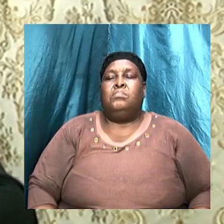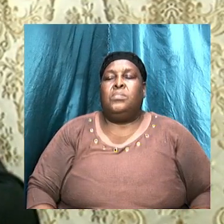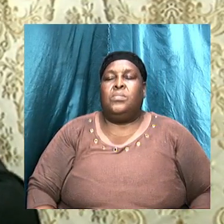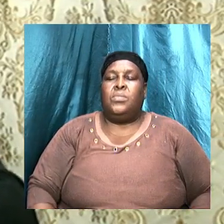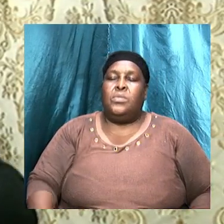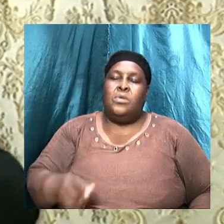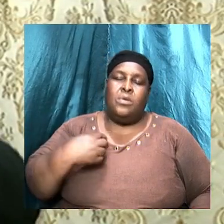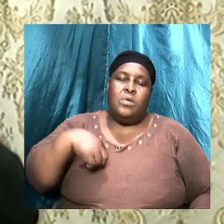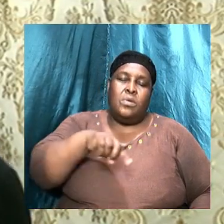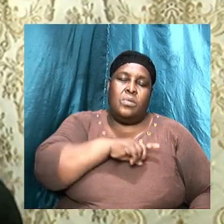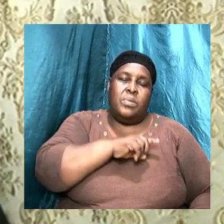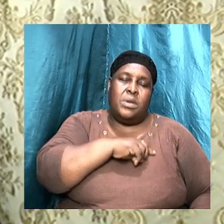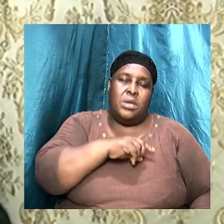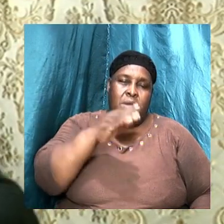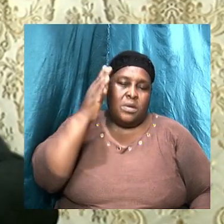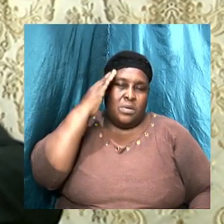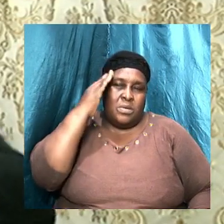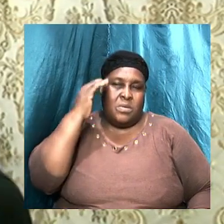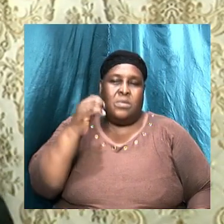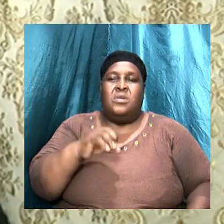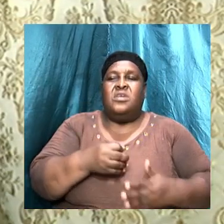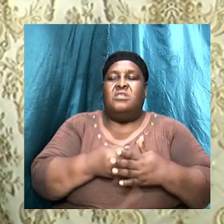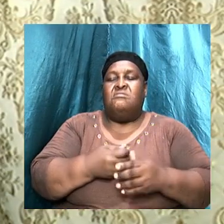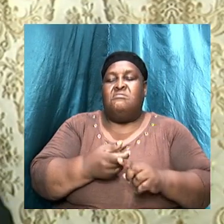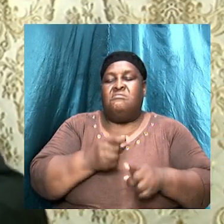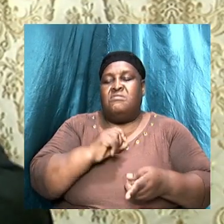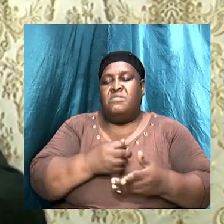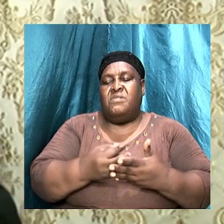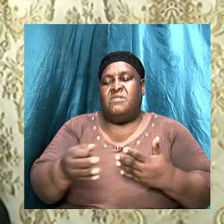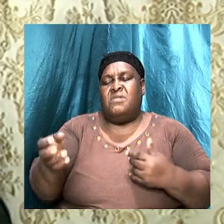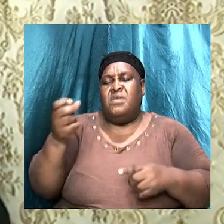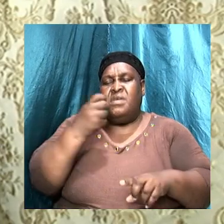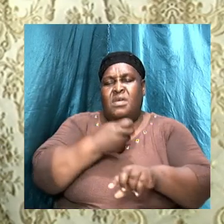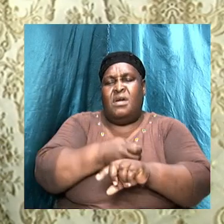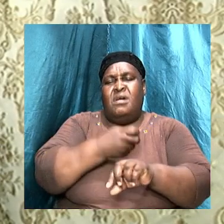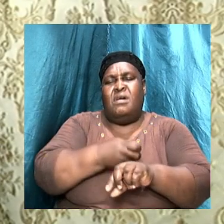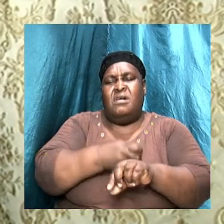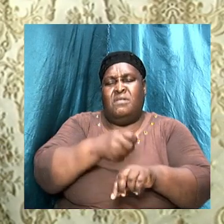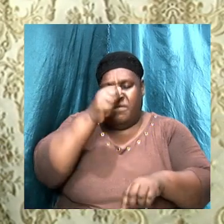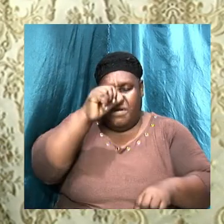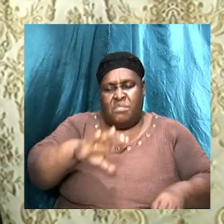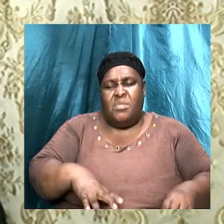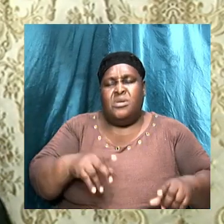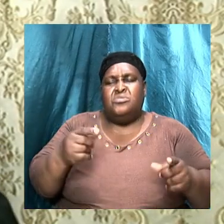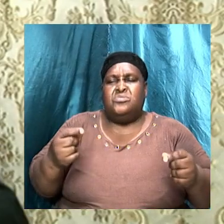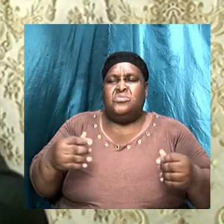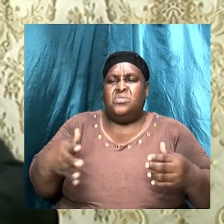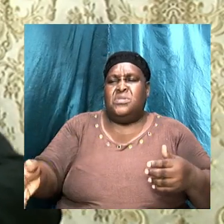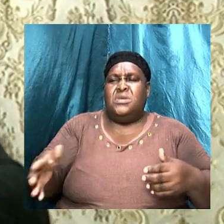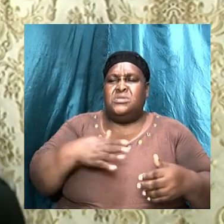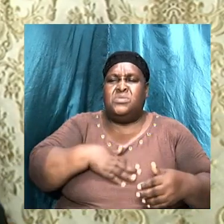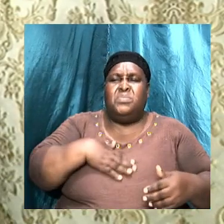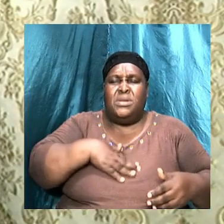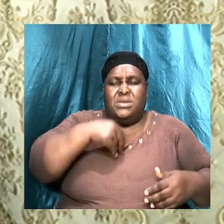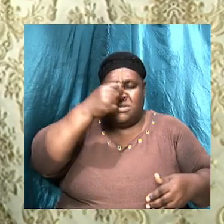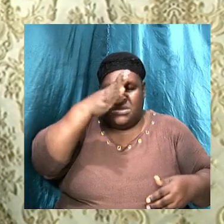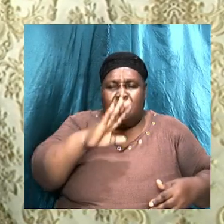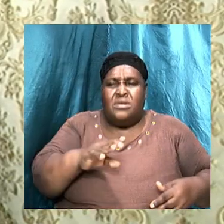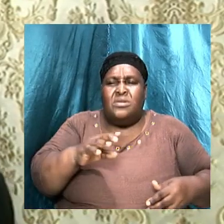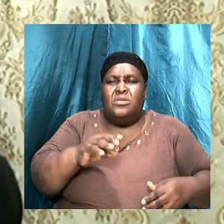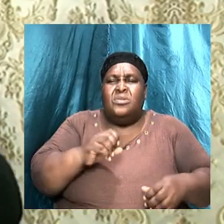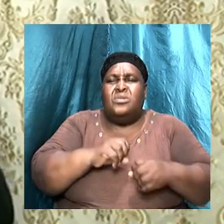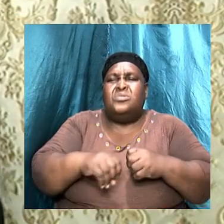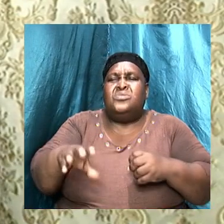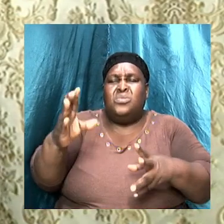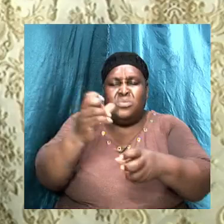recognize that. From the fall, it was just hard for man to do the things to please God. Amen. So, he took the Spirit of